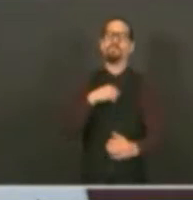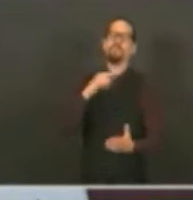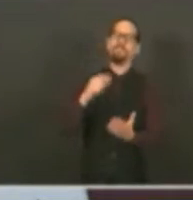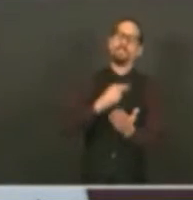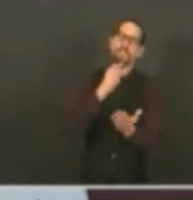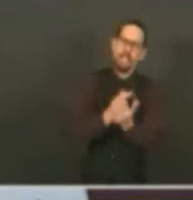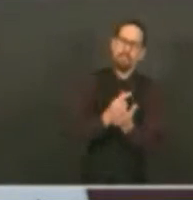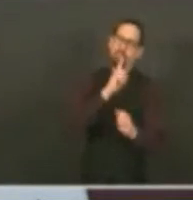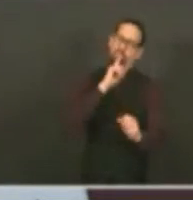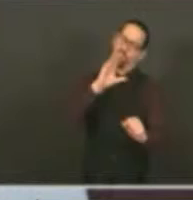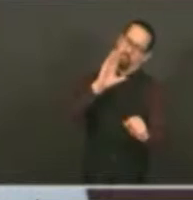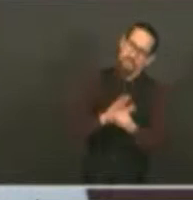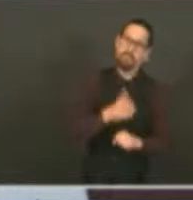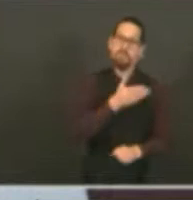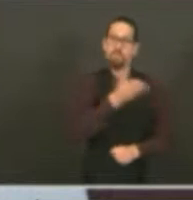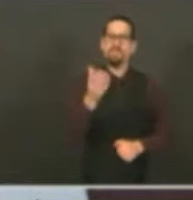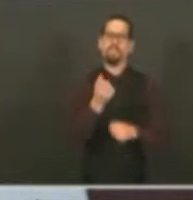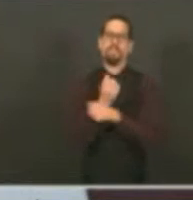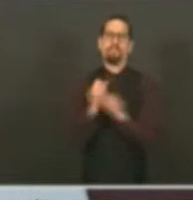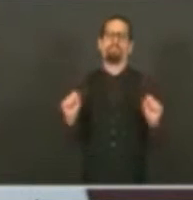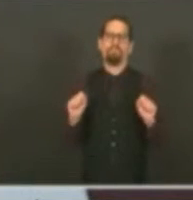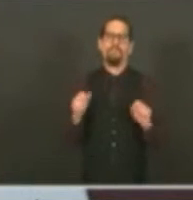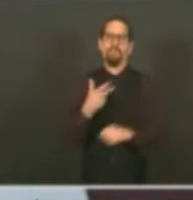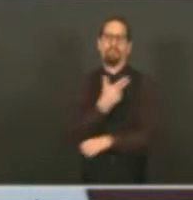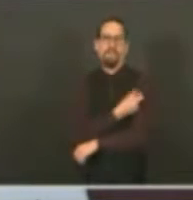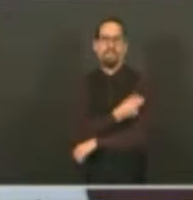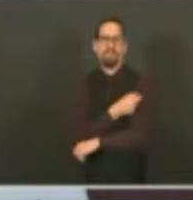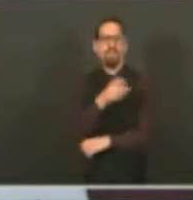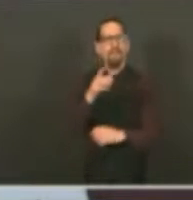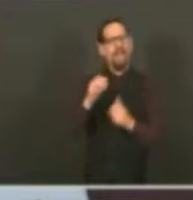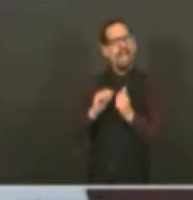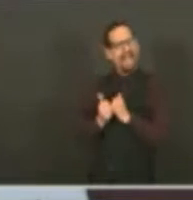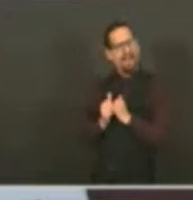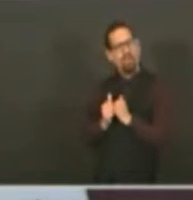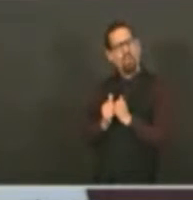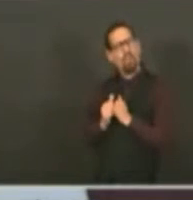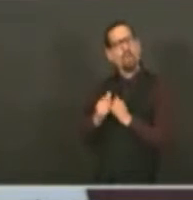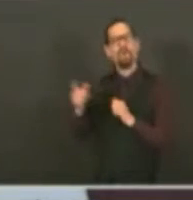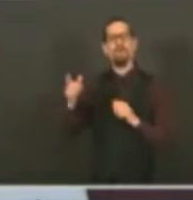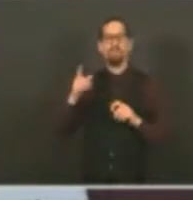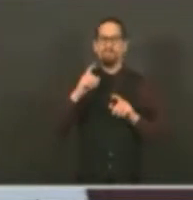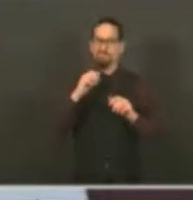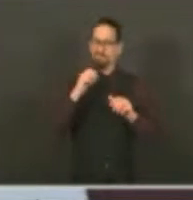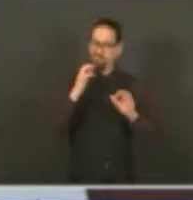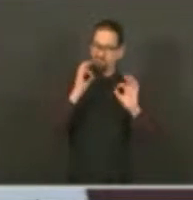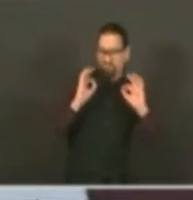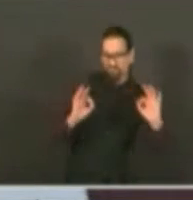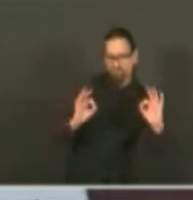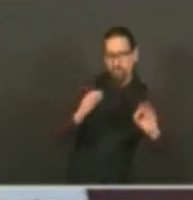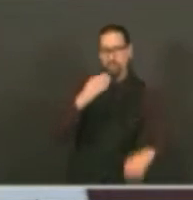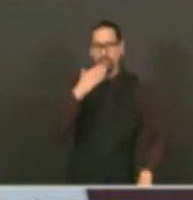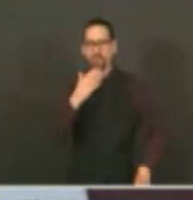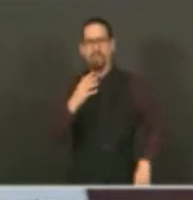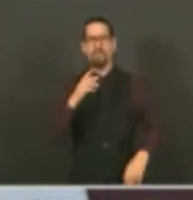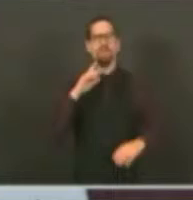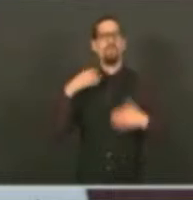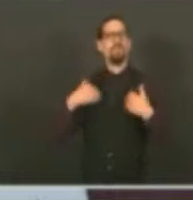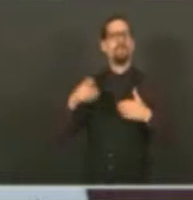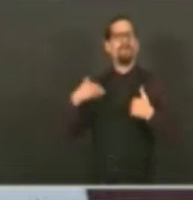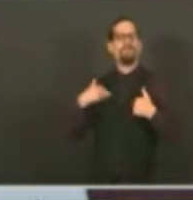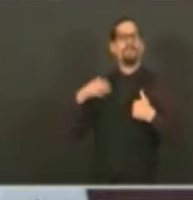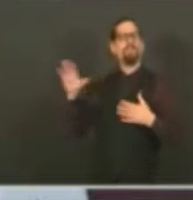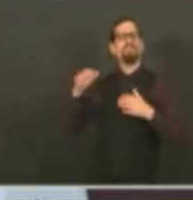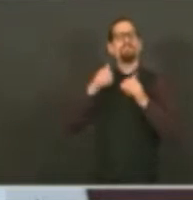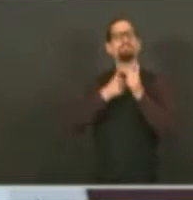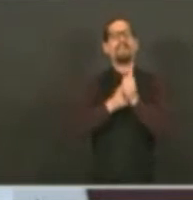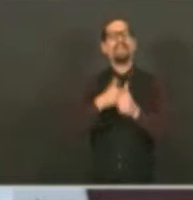long-standing process to evaluate the safety of these vaccines at all levels, and it's being followed to the letter. Importantly today,